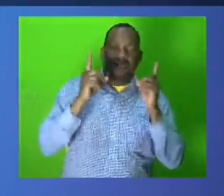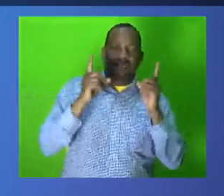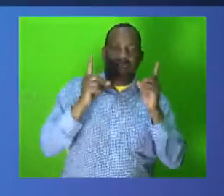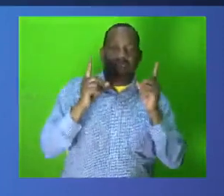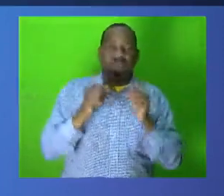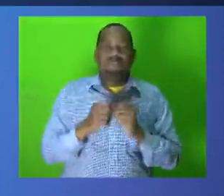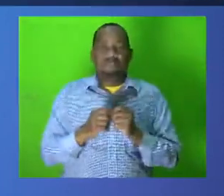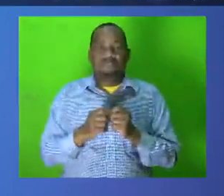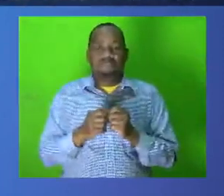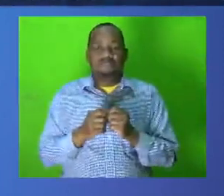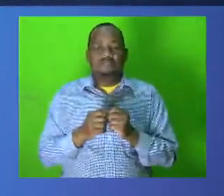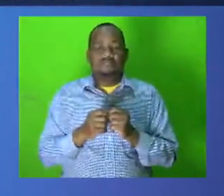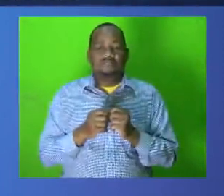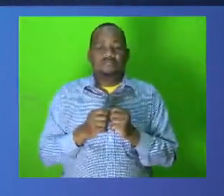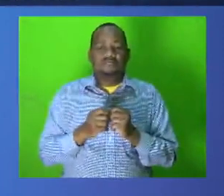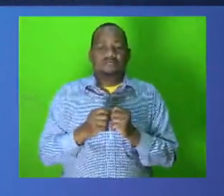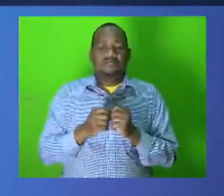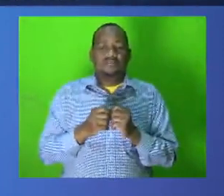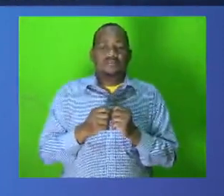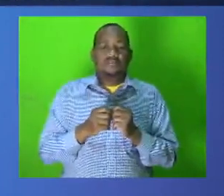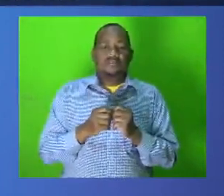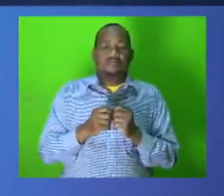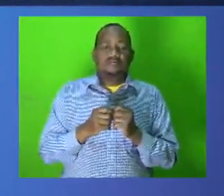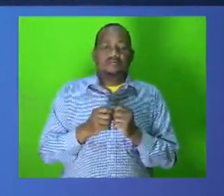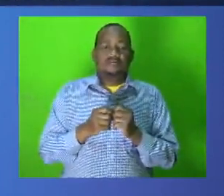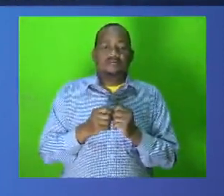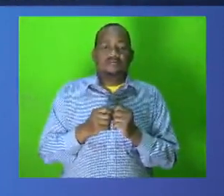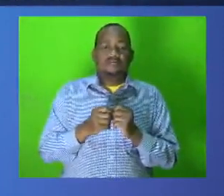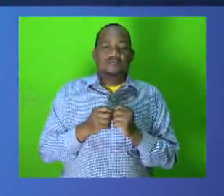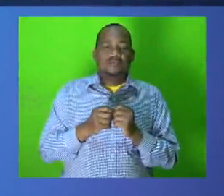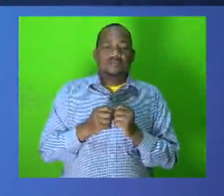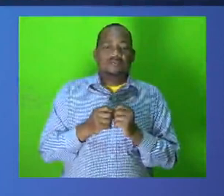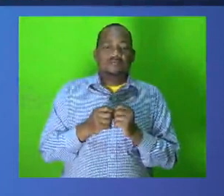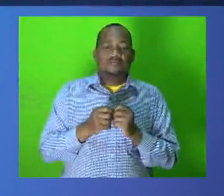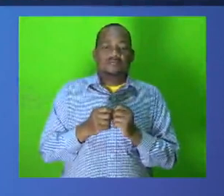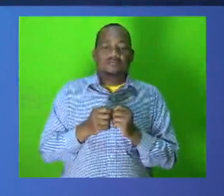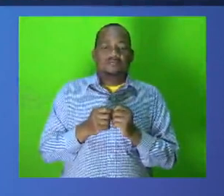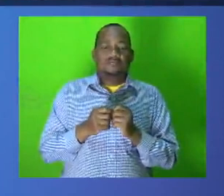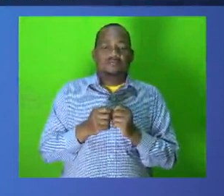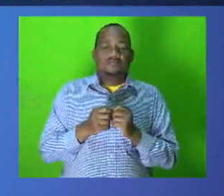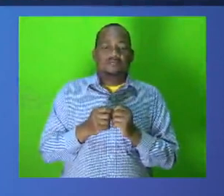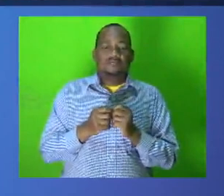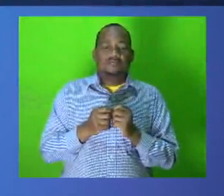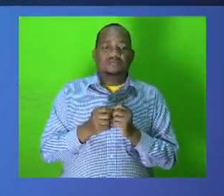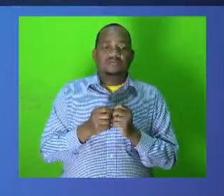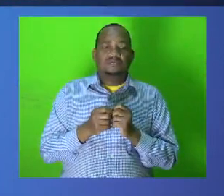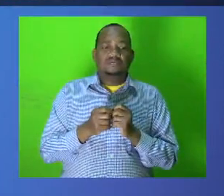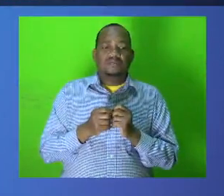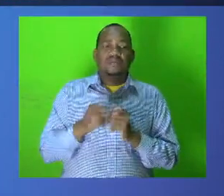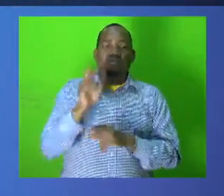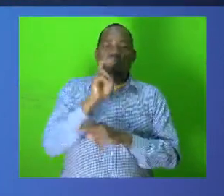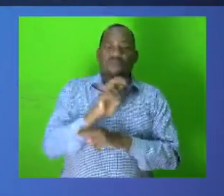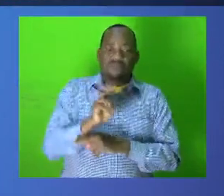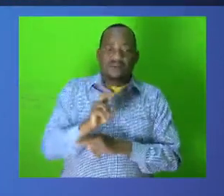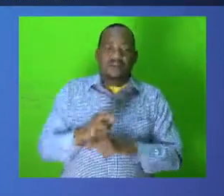find a solution. Example, the topic of research is unfertile soil and a poor yield in the